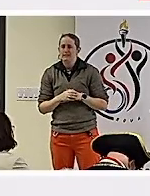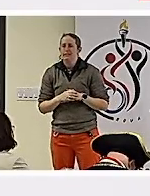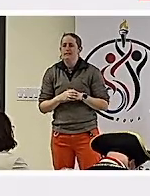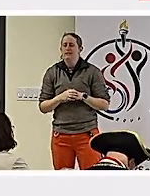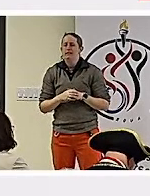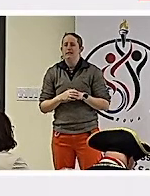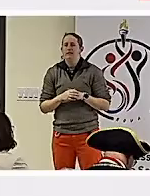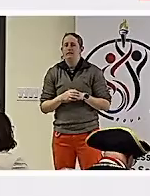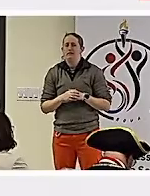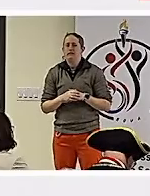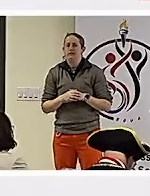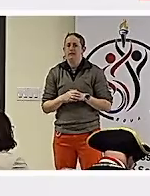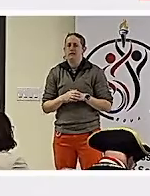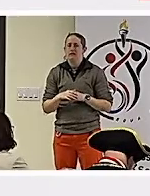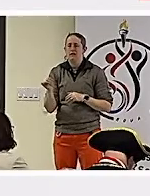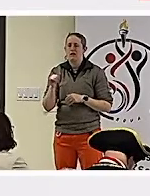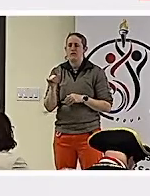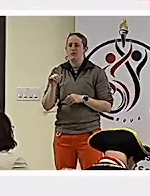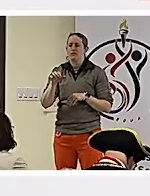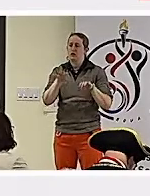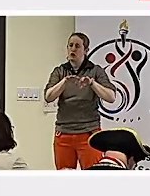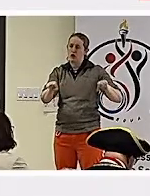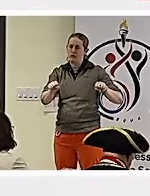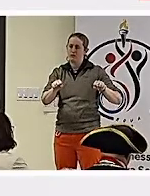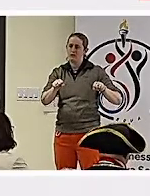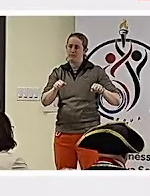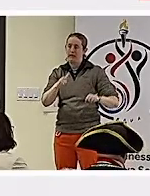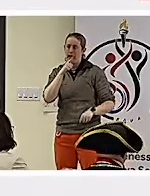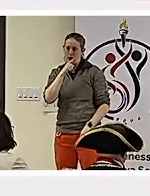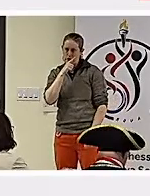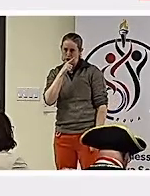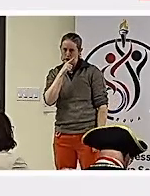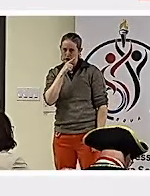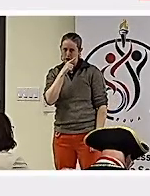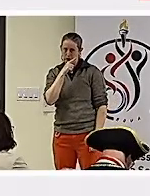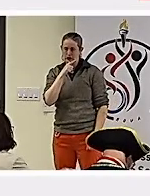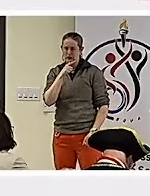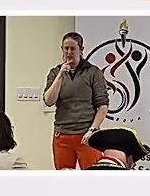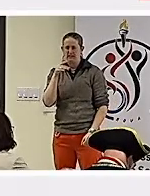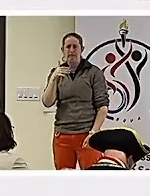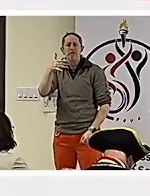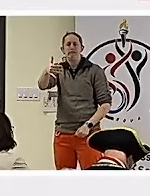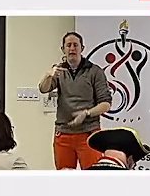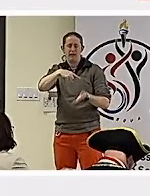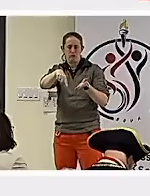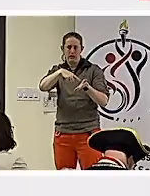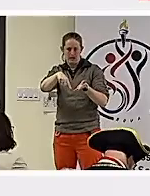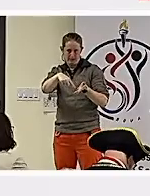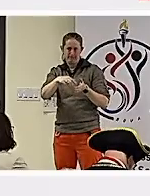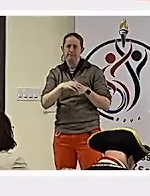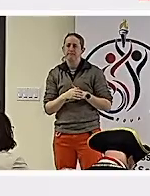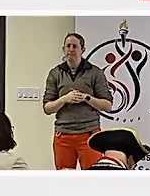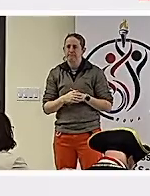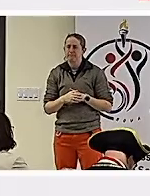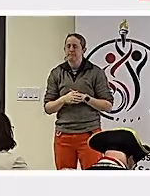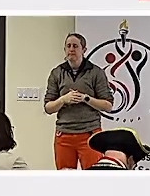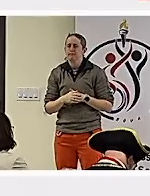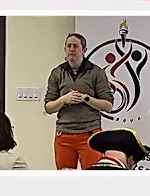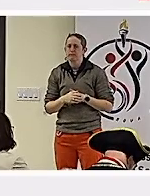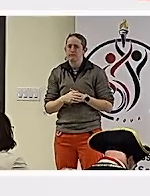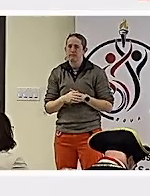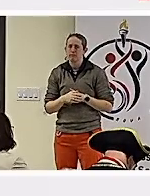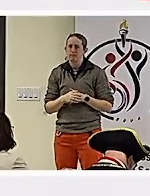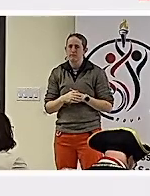the PAN Scholarship Luncheon, which takes place later this week. We attempt to